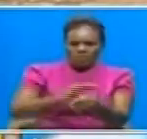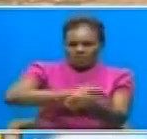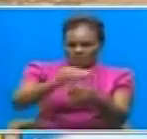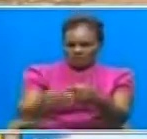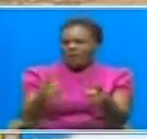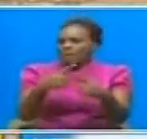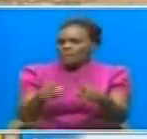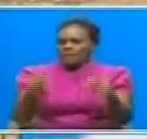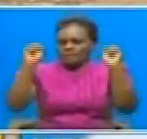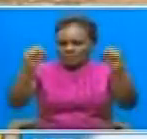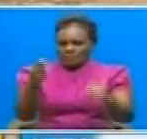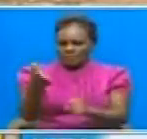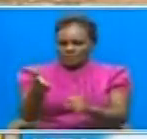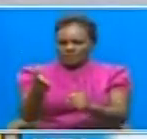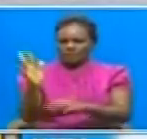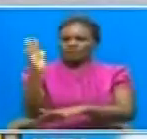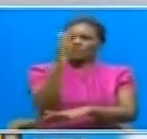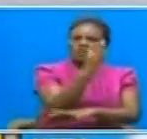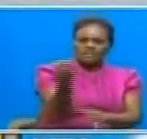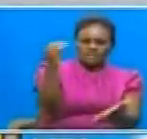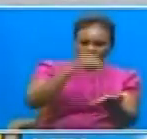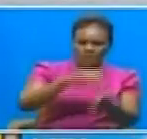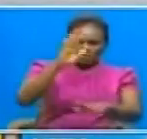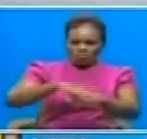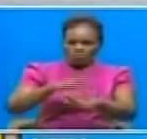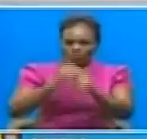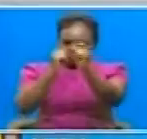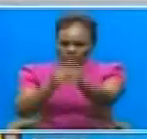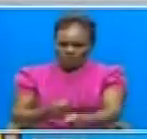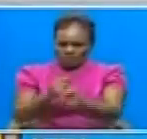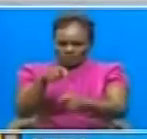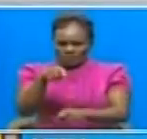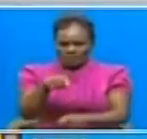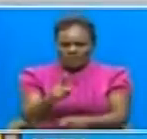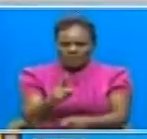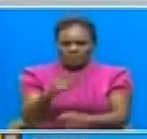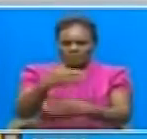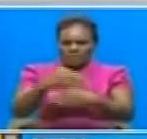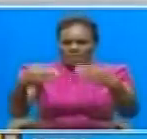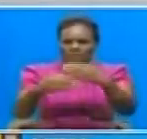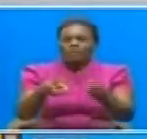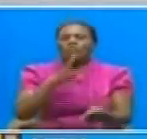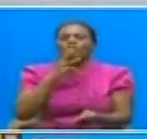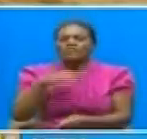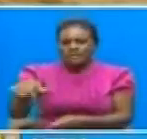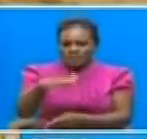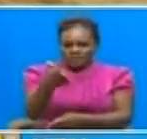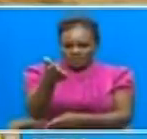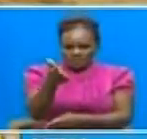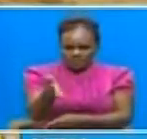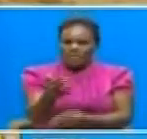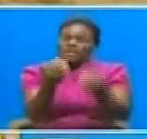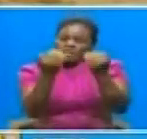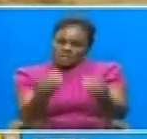says its campaign for reforestation, good farming practices, building of dikes, dams and gabions upstream will need